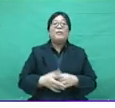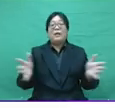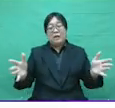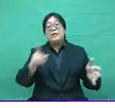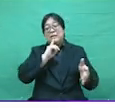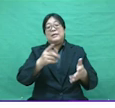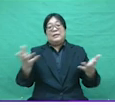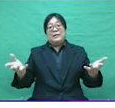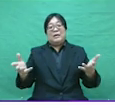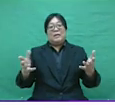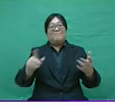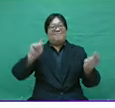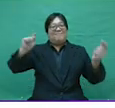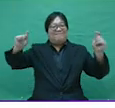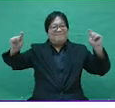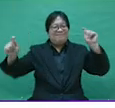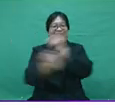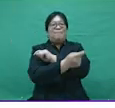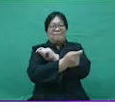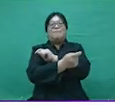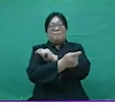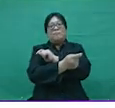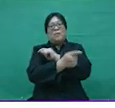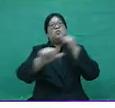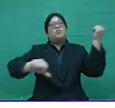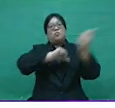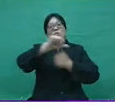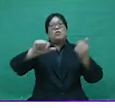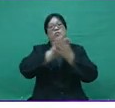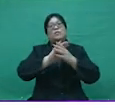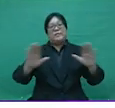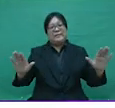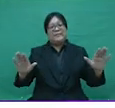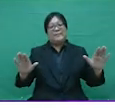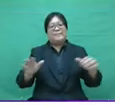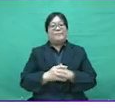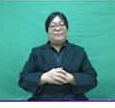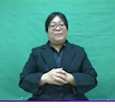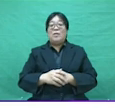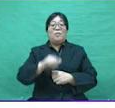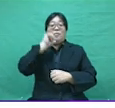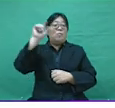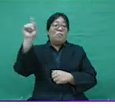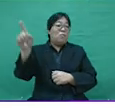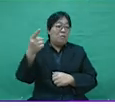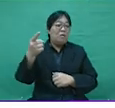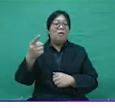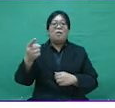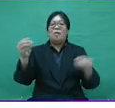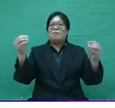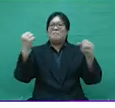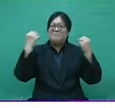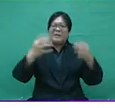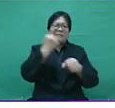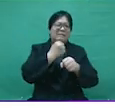So it was a total change of the kind. Social security was working, was not only